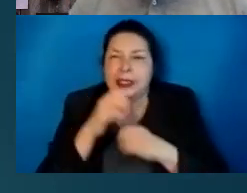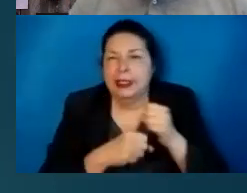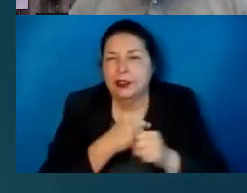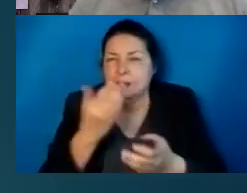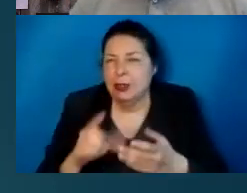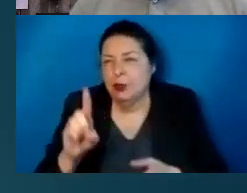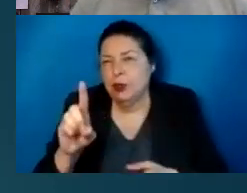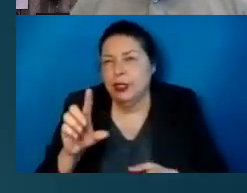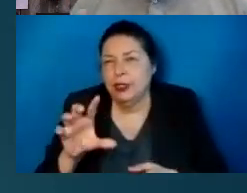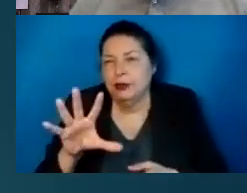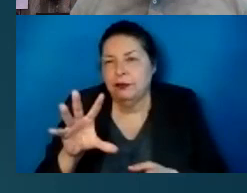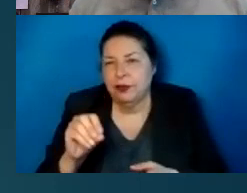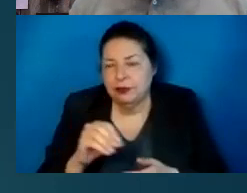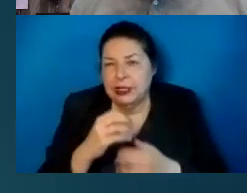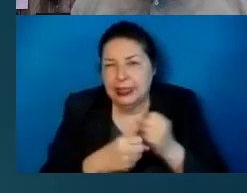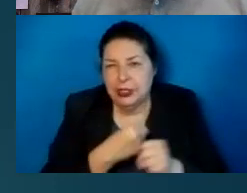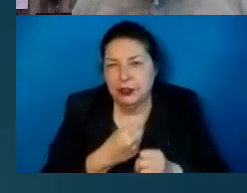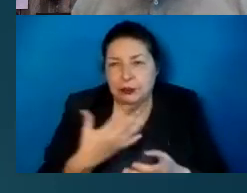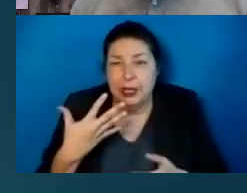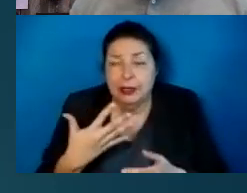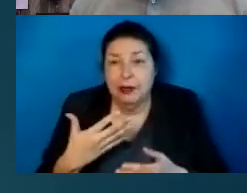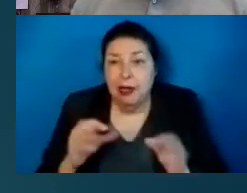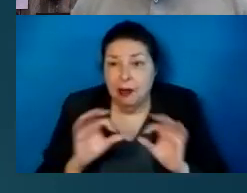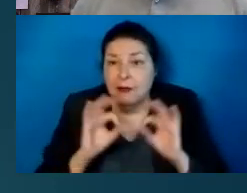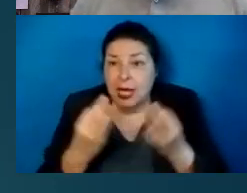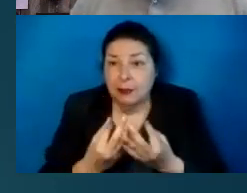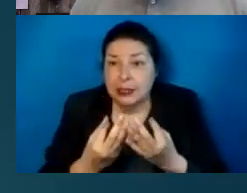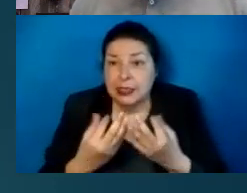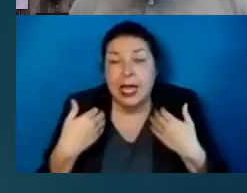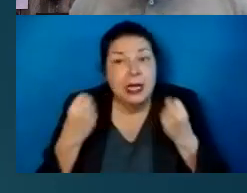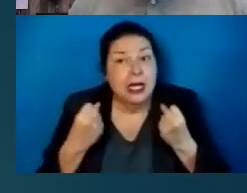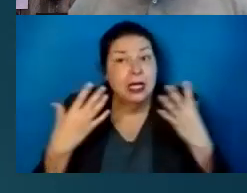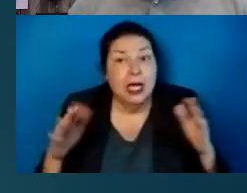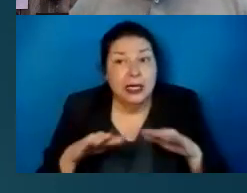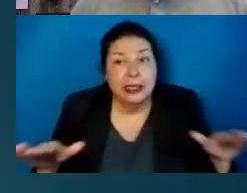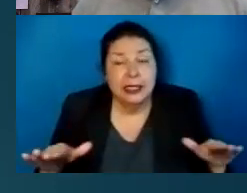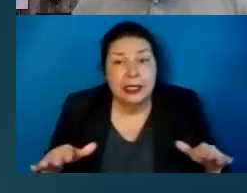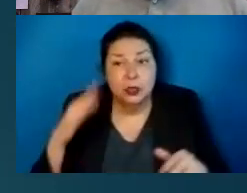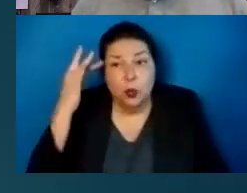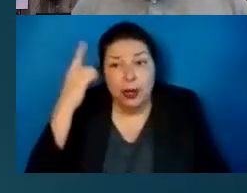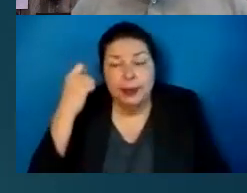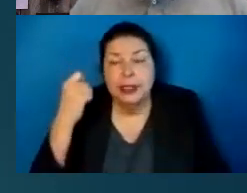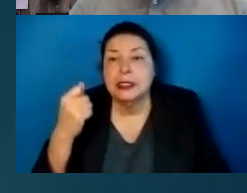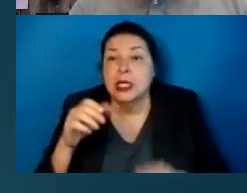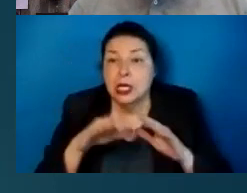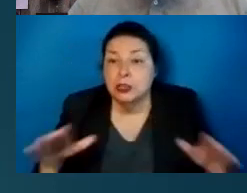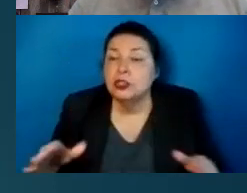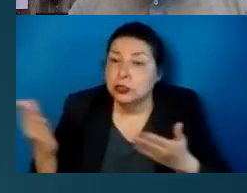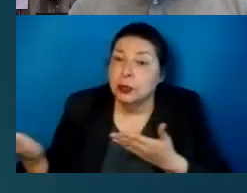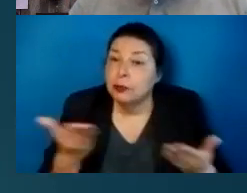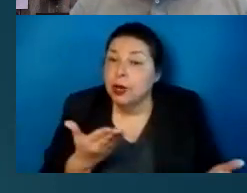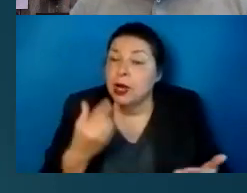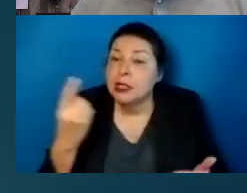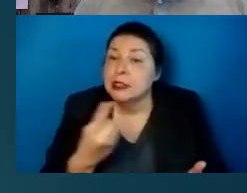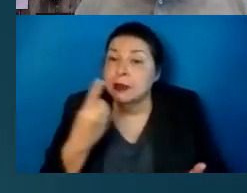150, families had a lot of kids because the children did bring something to